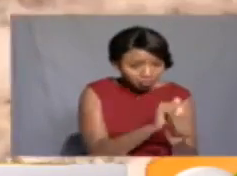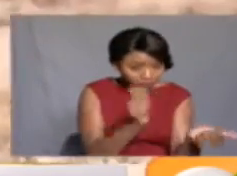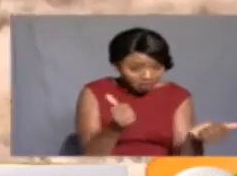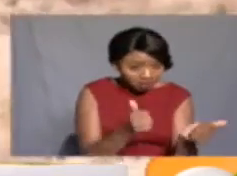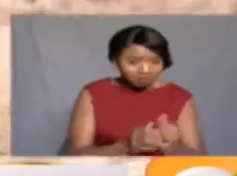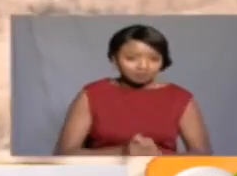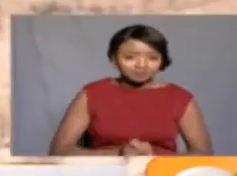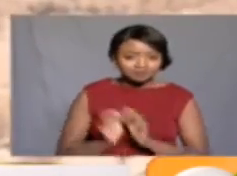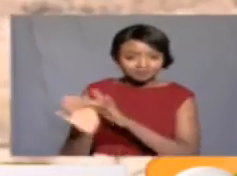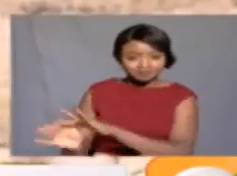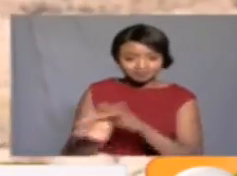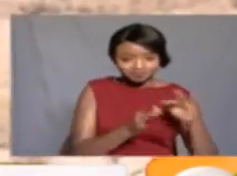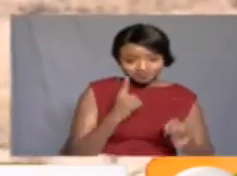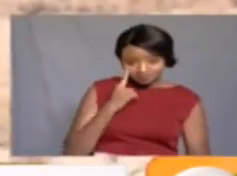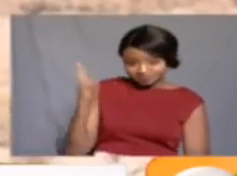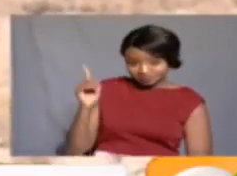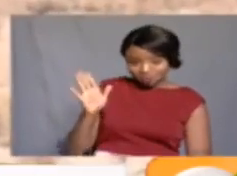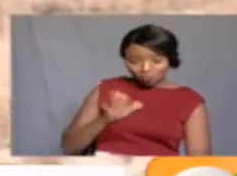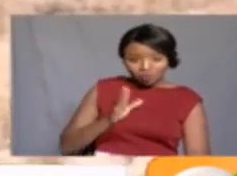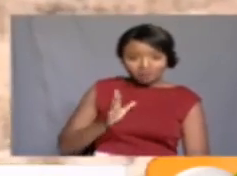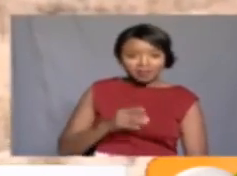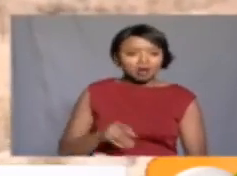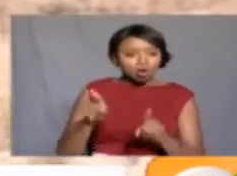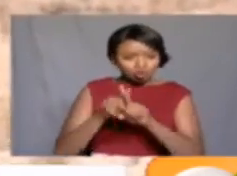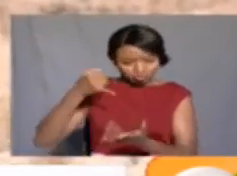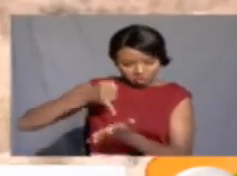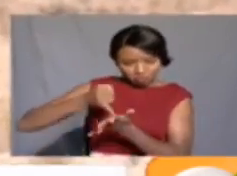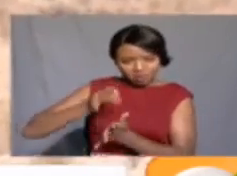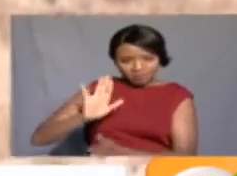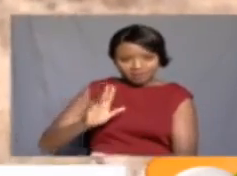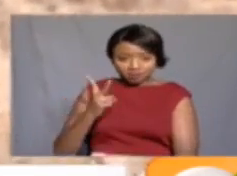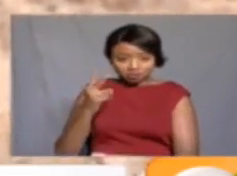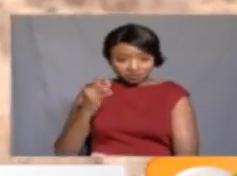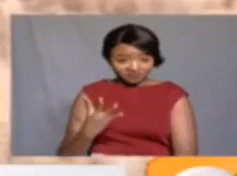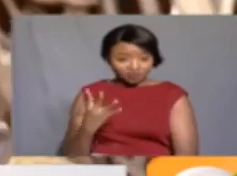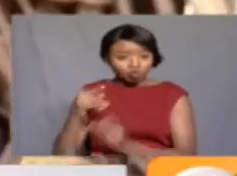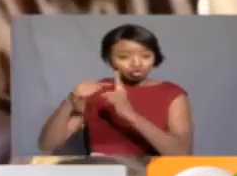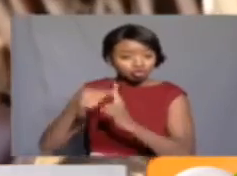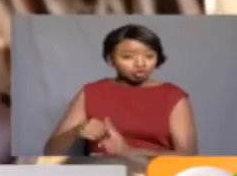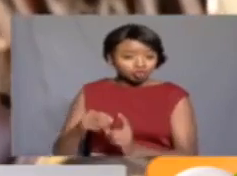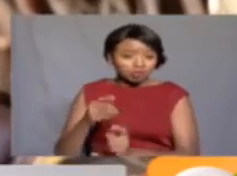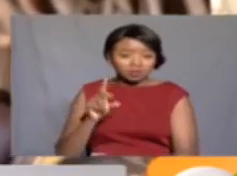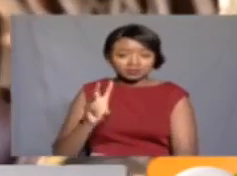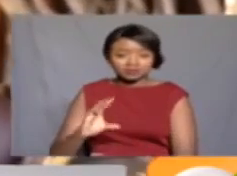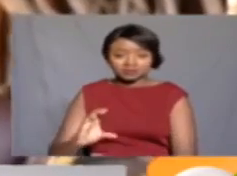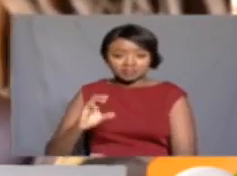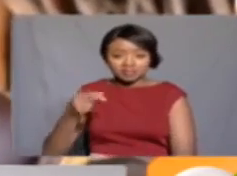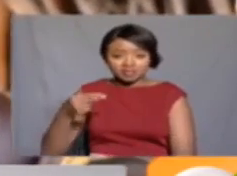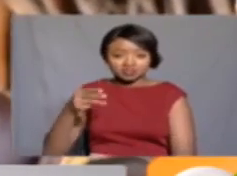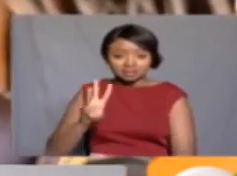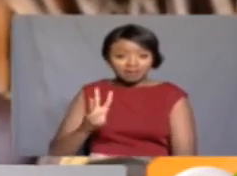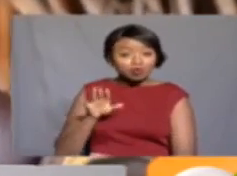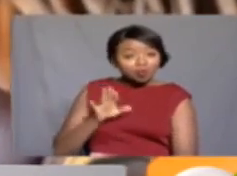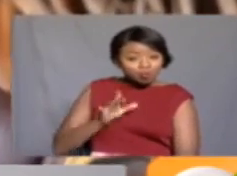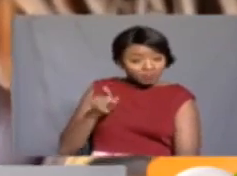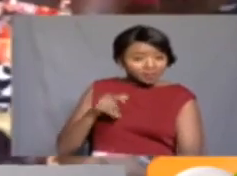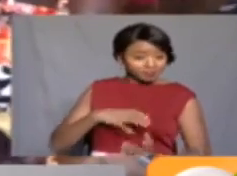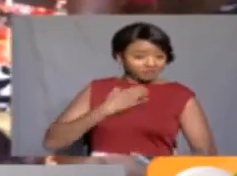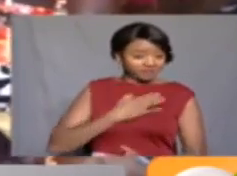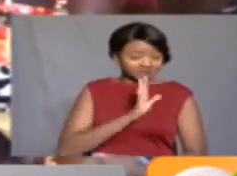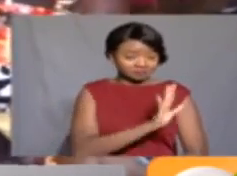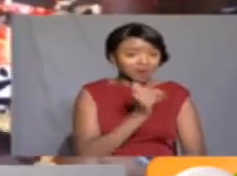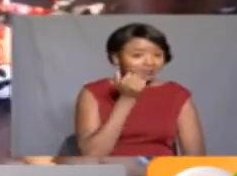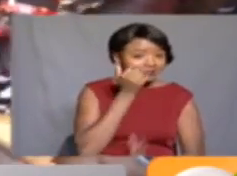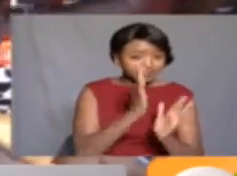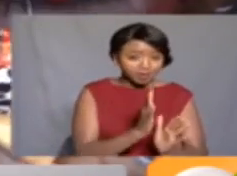Atabo Emesek Akolom is one of the 24 CHVs in the Takwel unit. She pays a home visit to 36-year-old Naret Ekiteles and